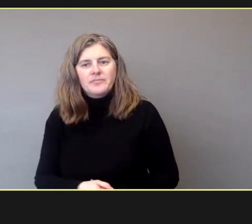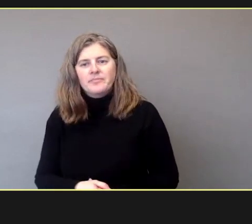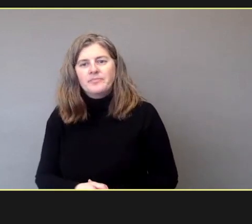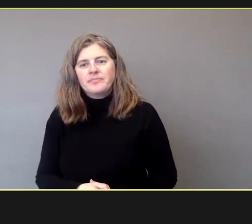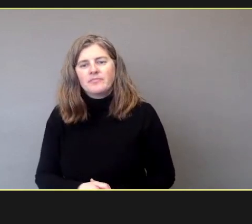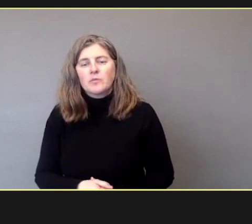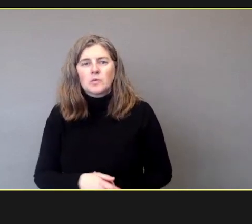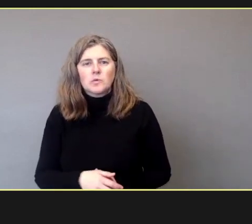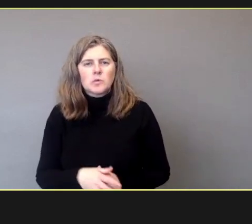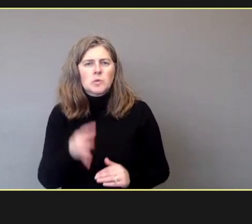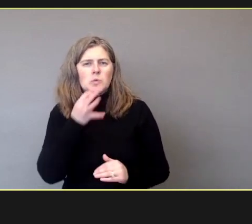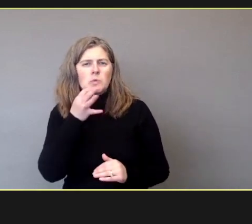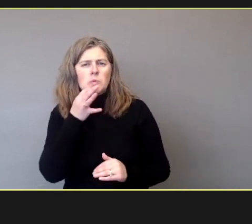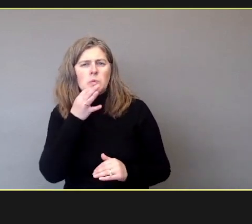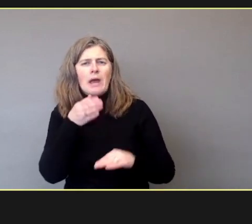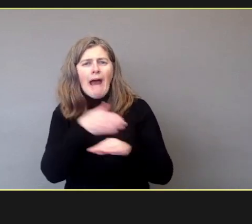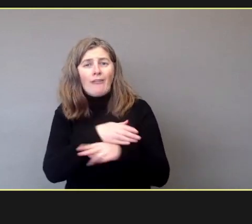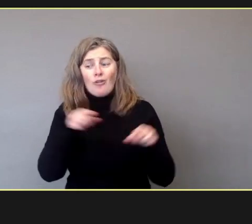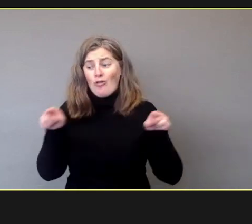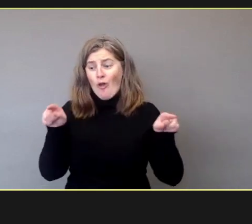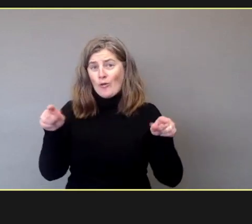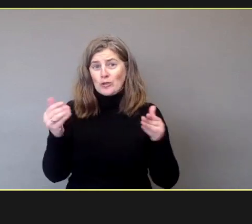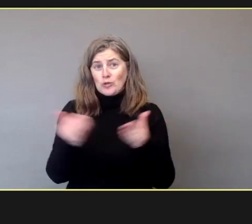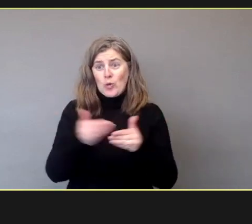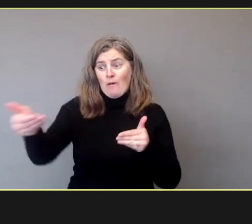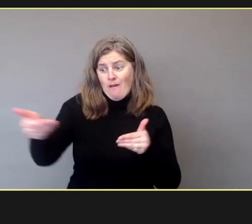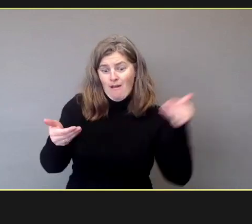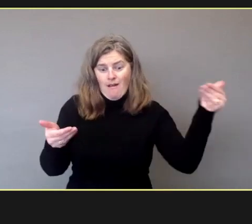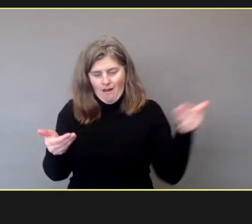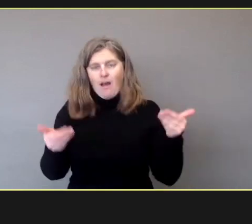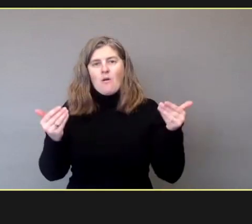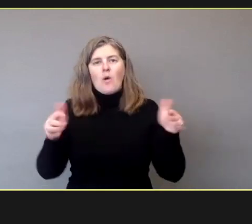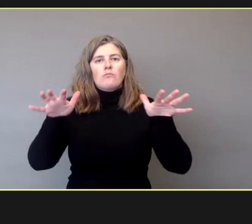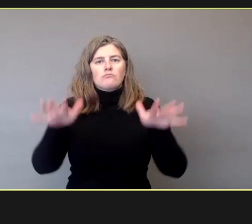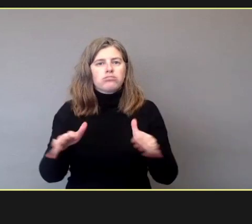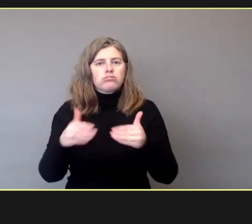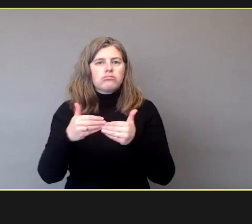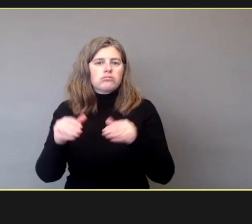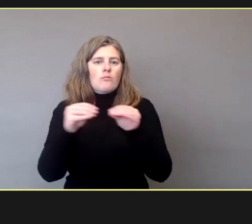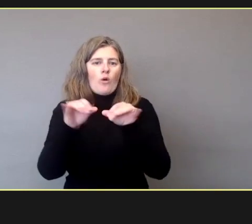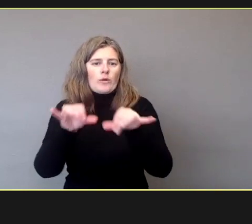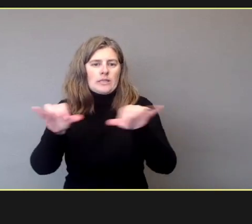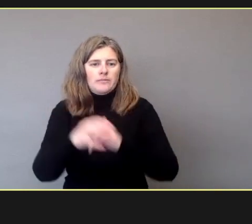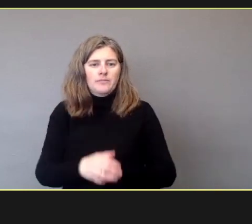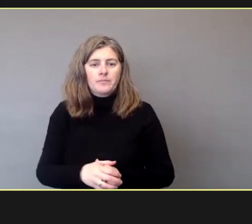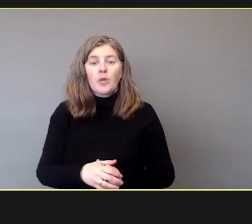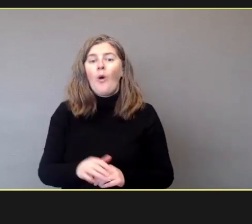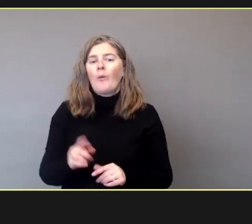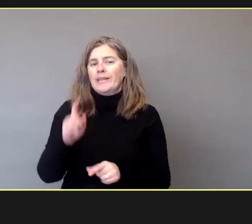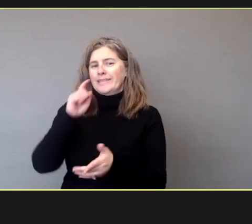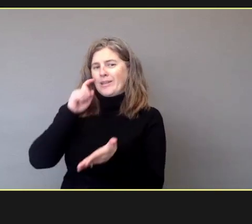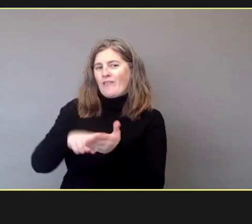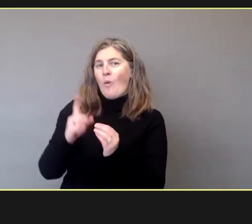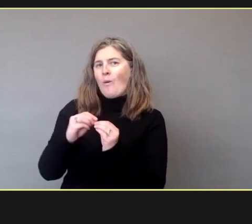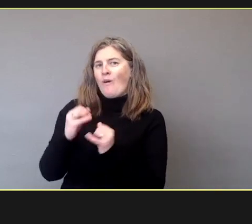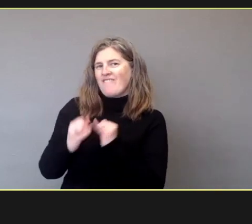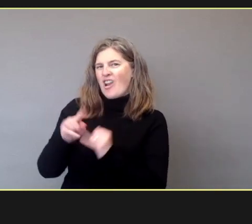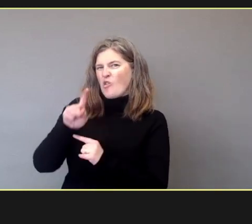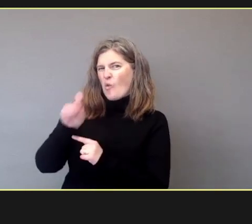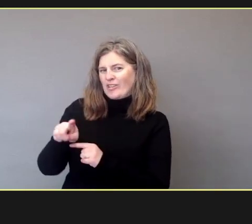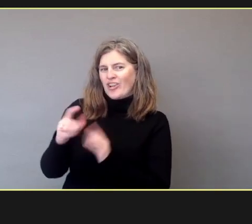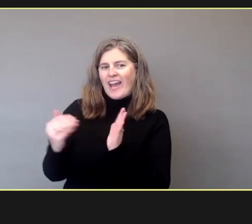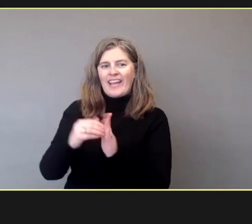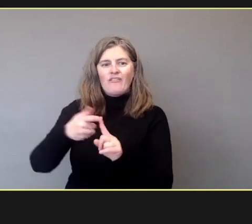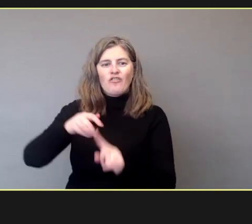fairly soon after we get our new comms director on board. It looks like we have one final question again